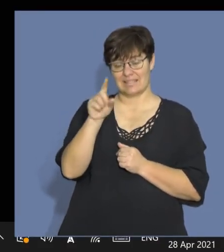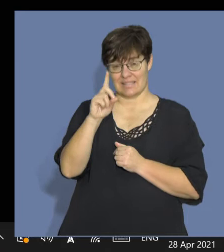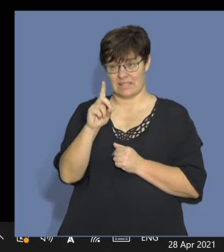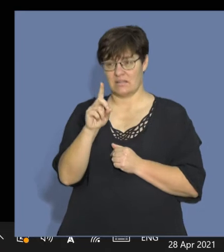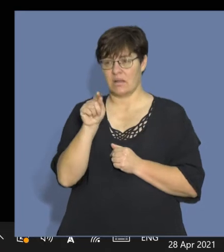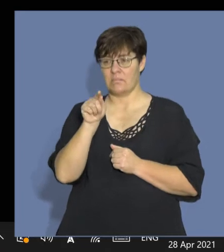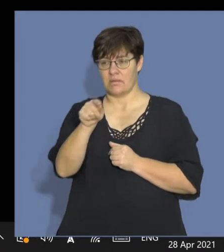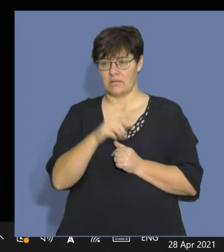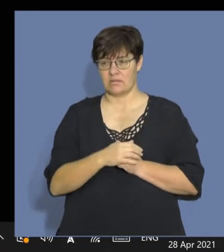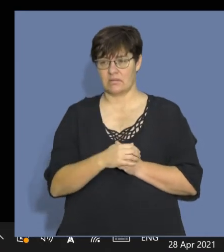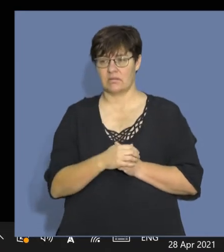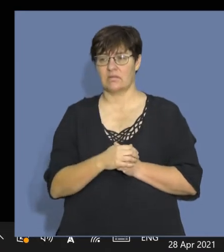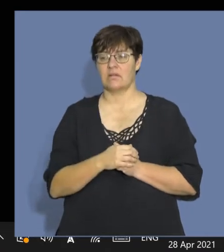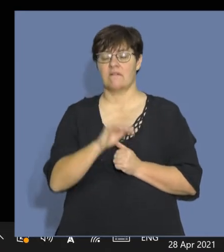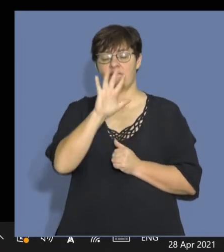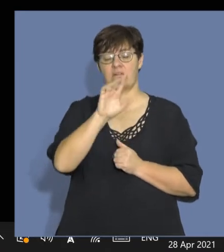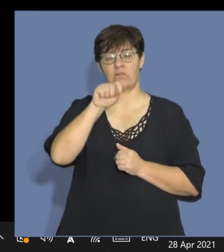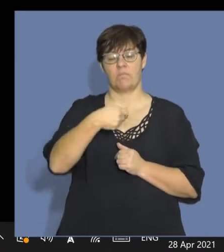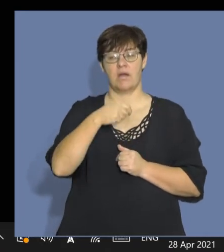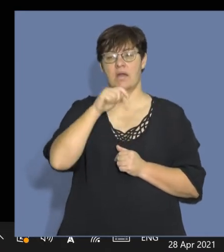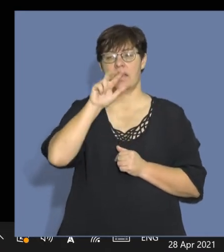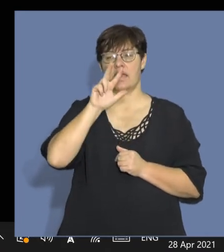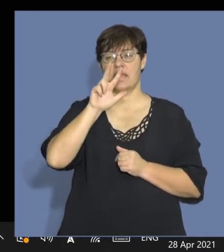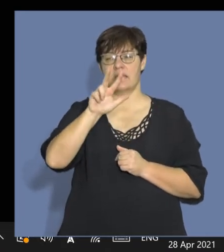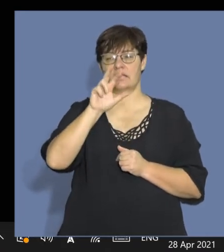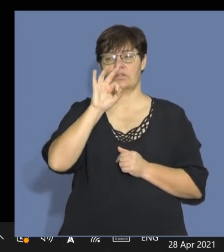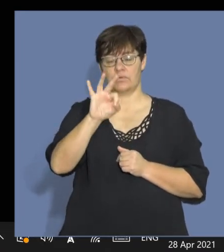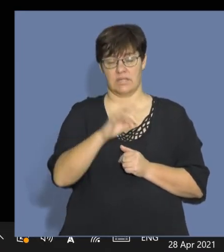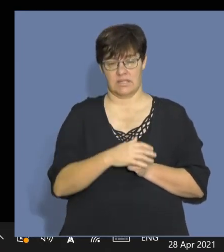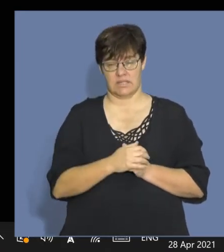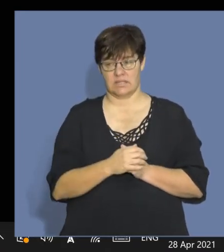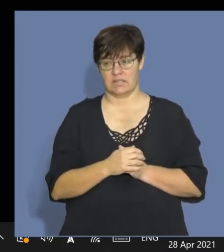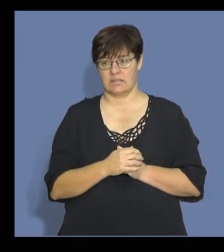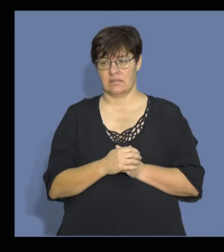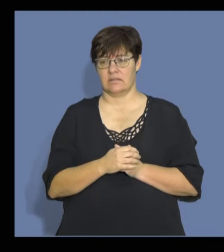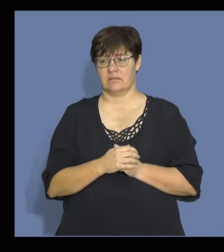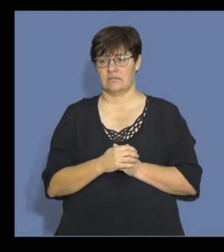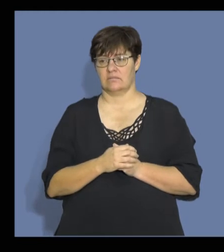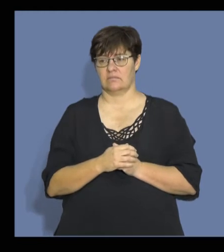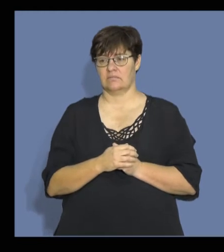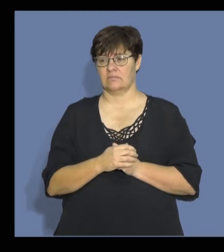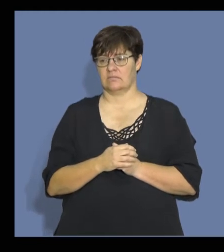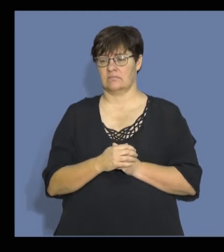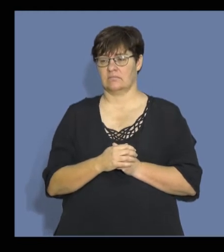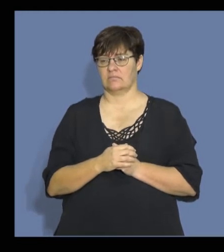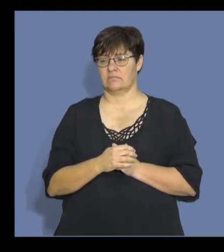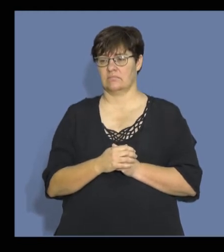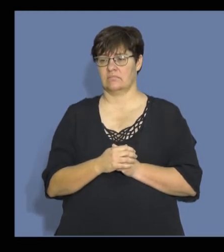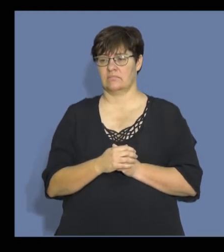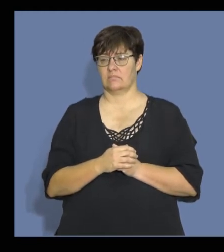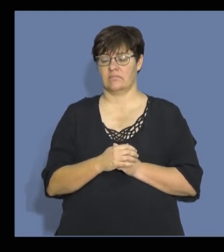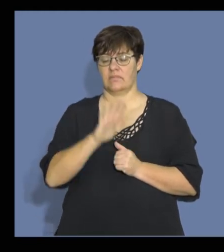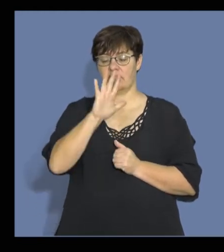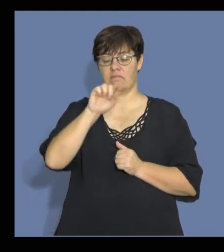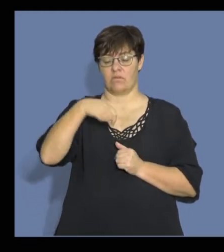if I press that SD button, I get 5,83. And let me go back here, choose my pen. This is equal